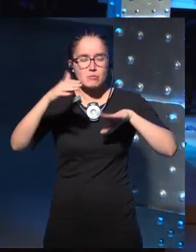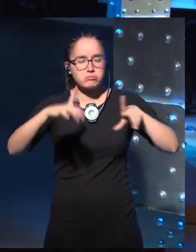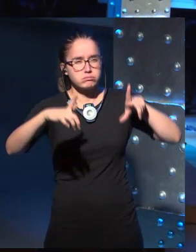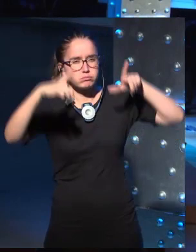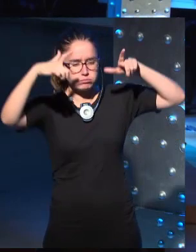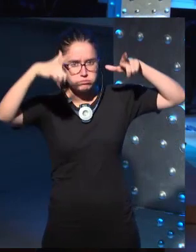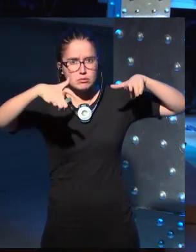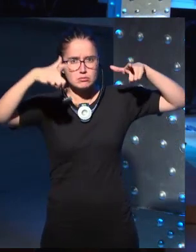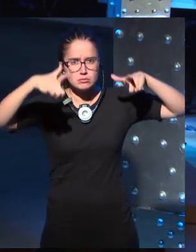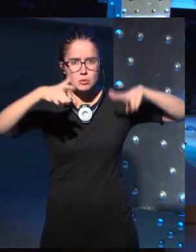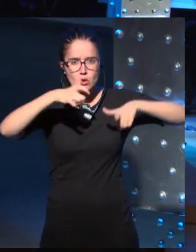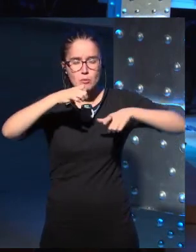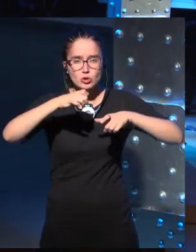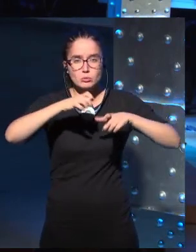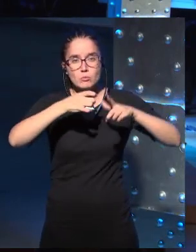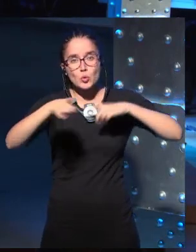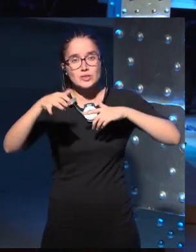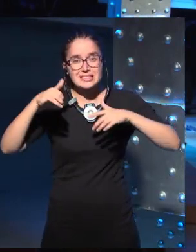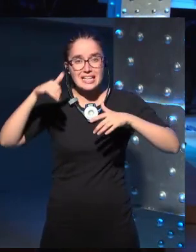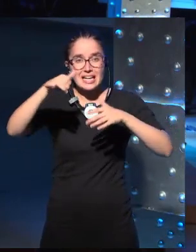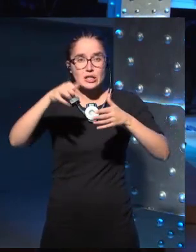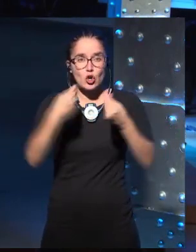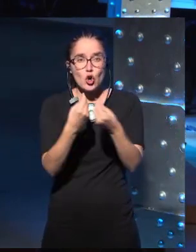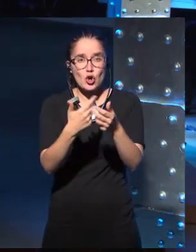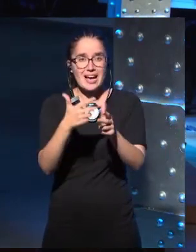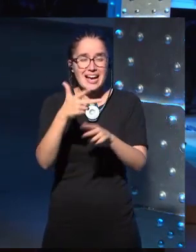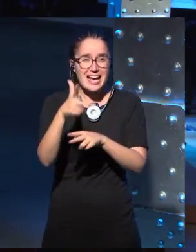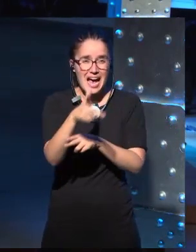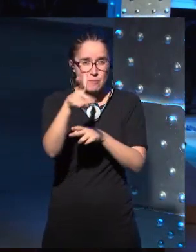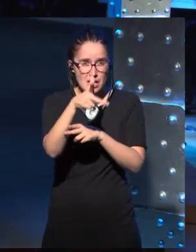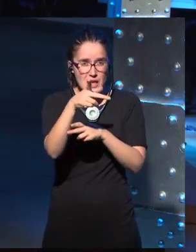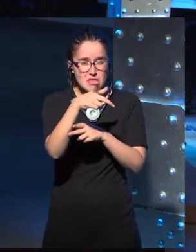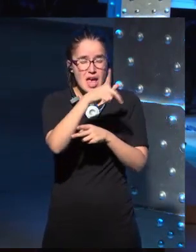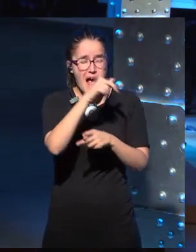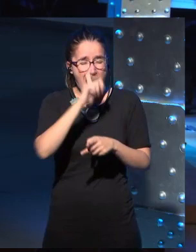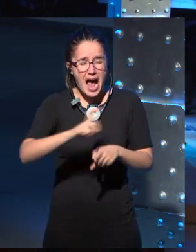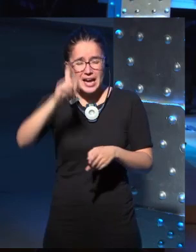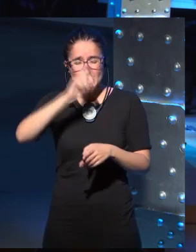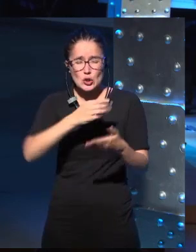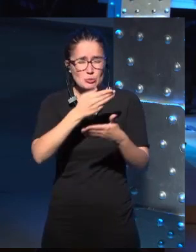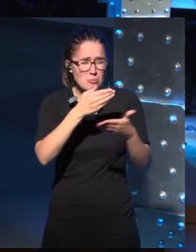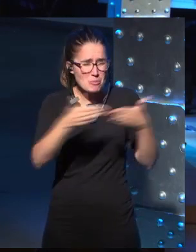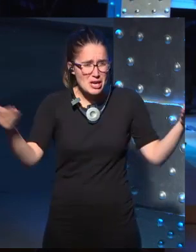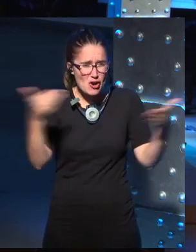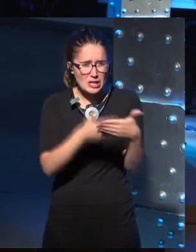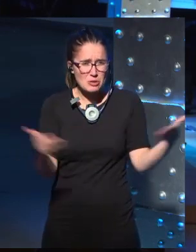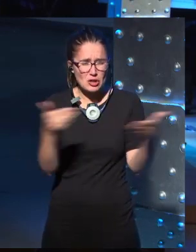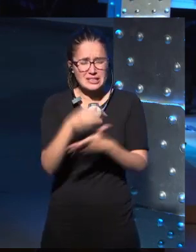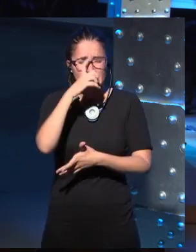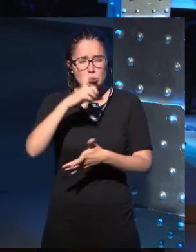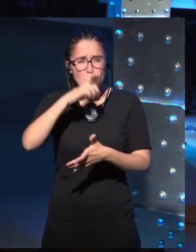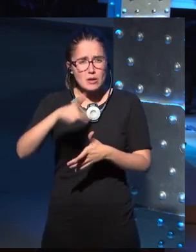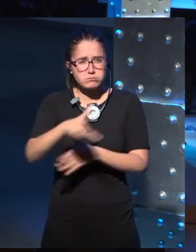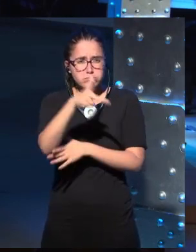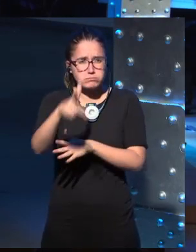have to send a satellite with a camera for hundreds of thousands of years, if not millions of years, to be far away enough to